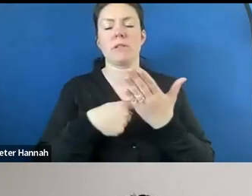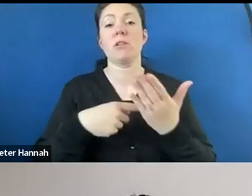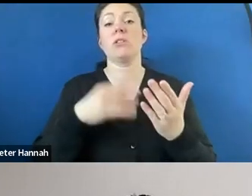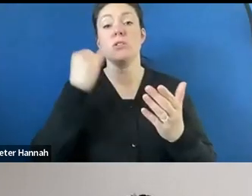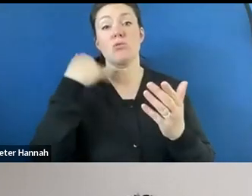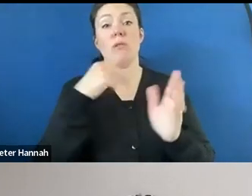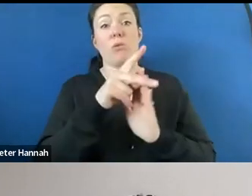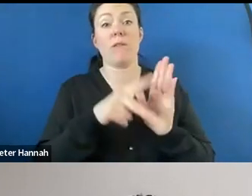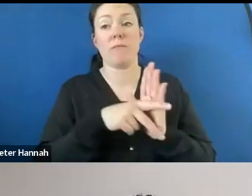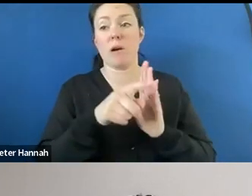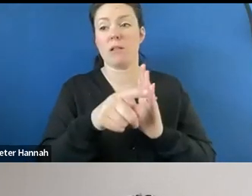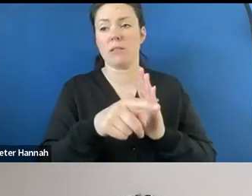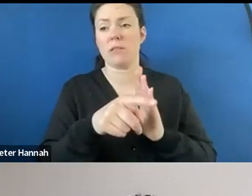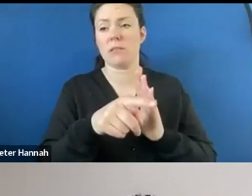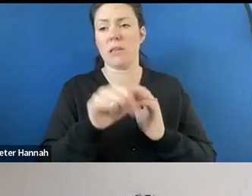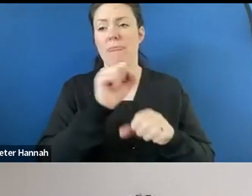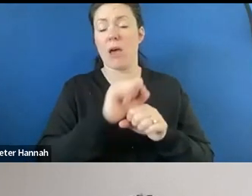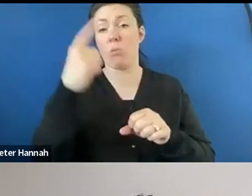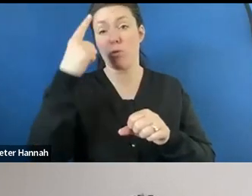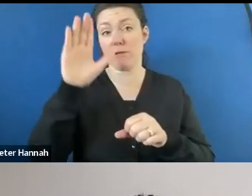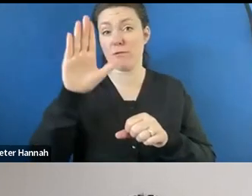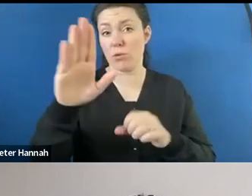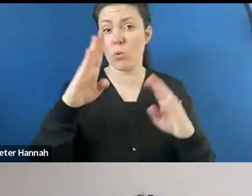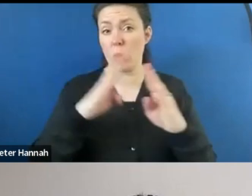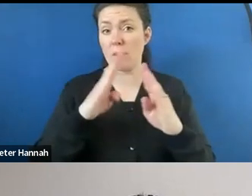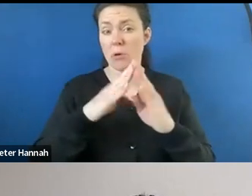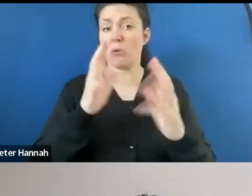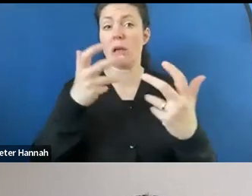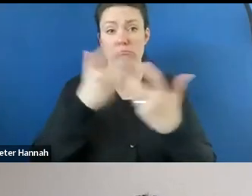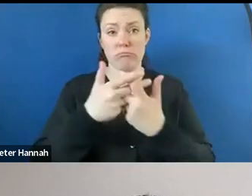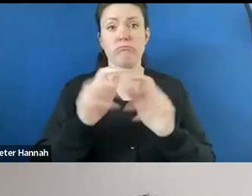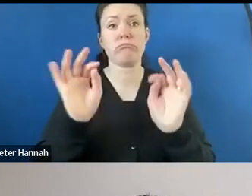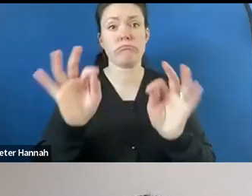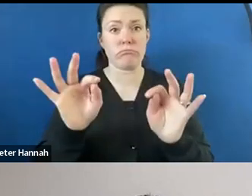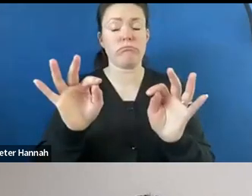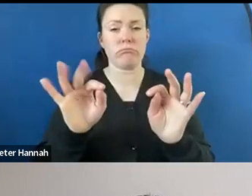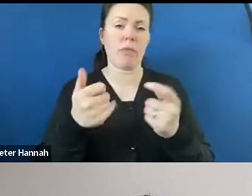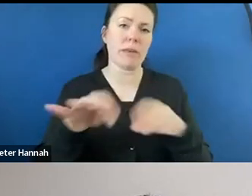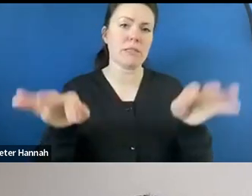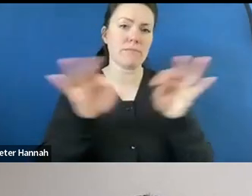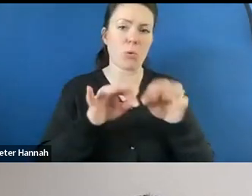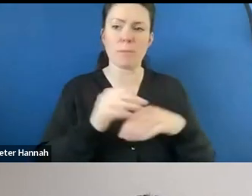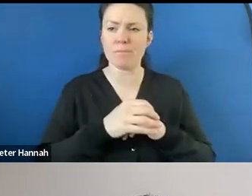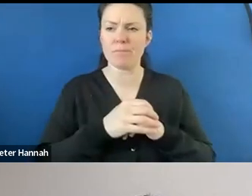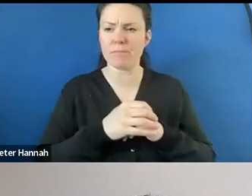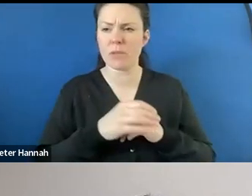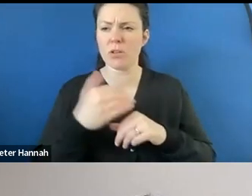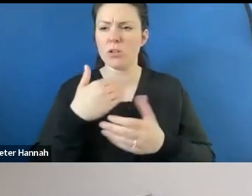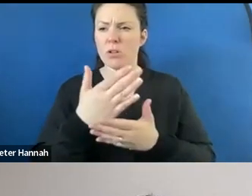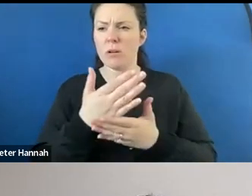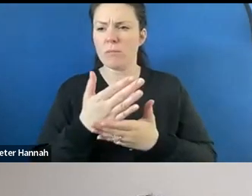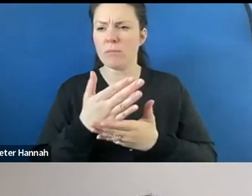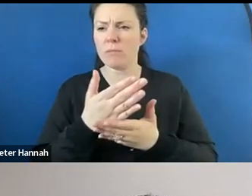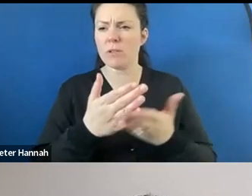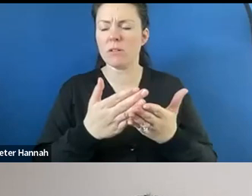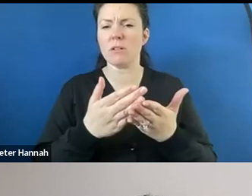that works for your community as well. And so we have some currently, but we are